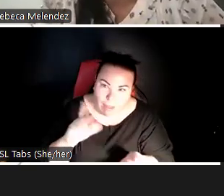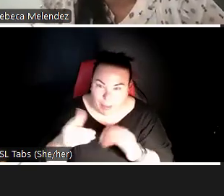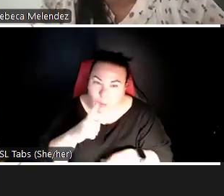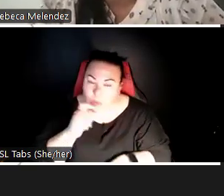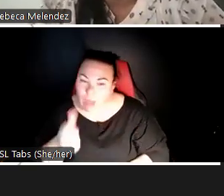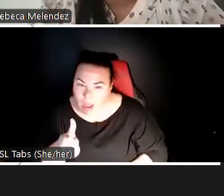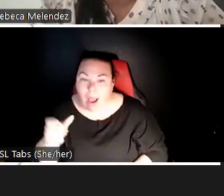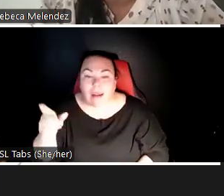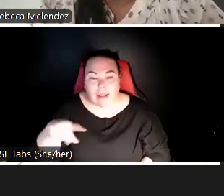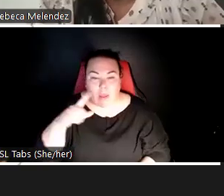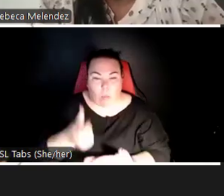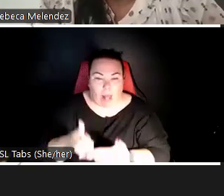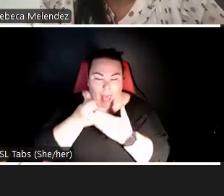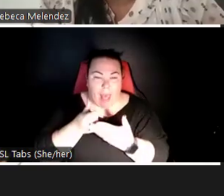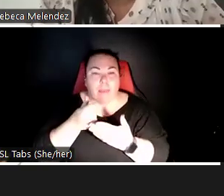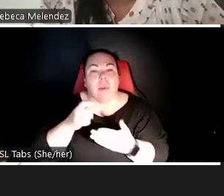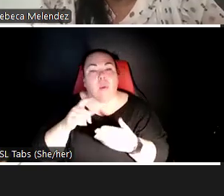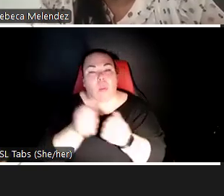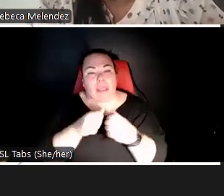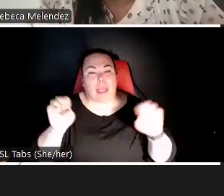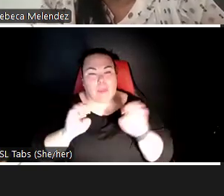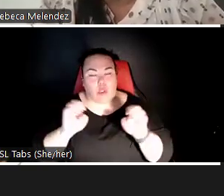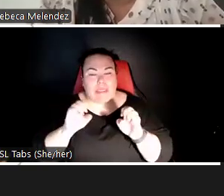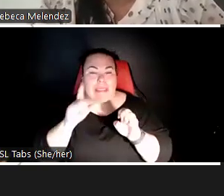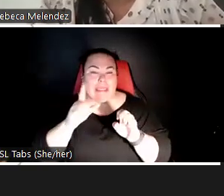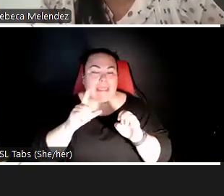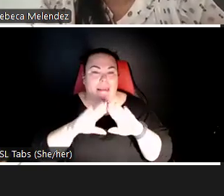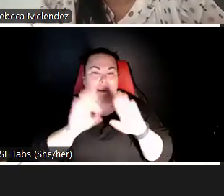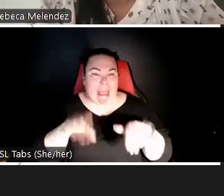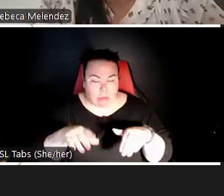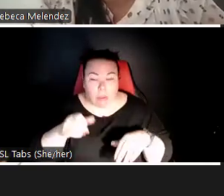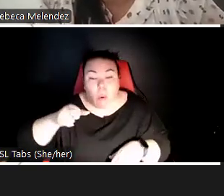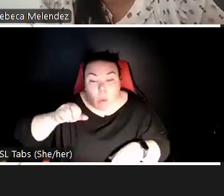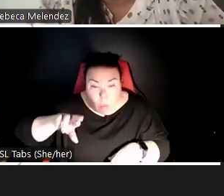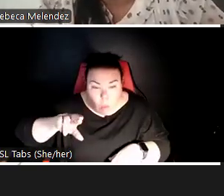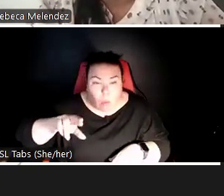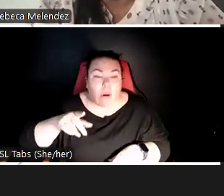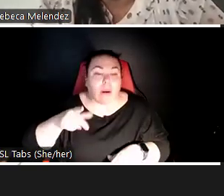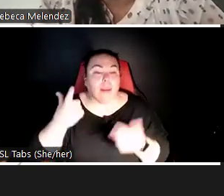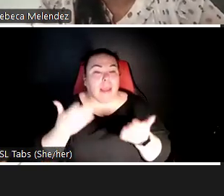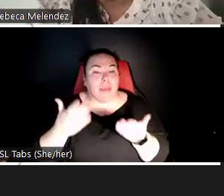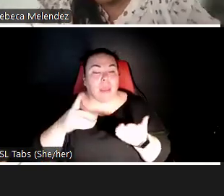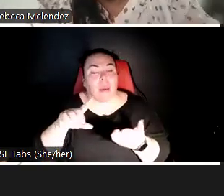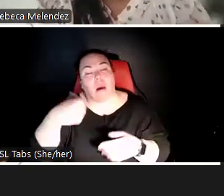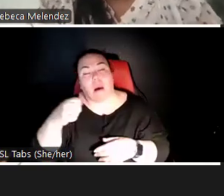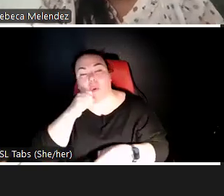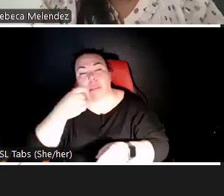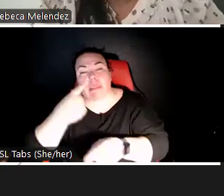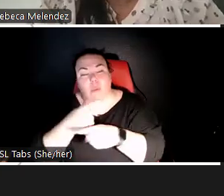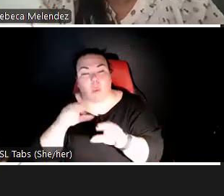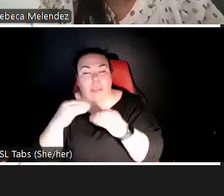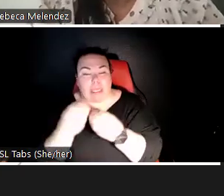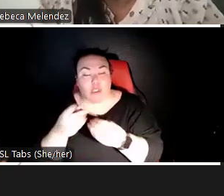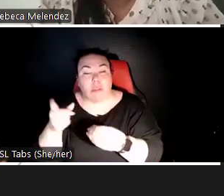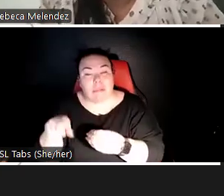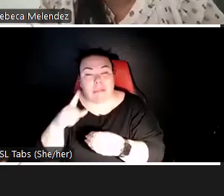our sister organizations that helps us figure out what the best option is for a survivor. And